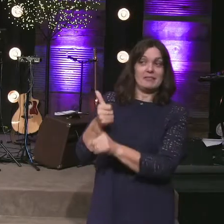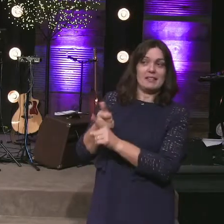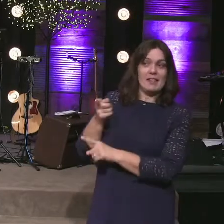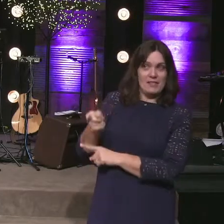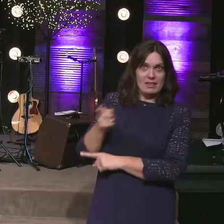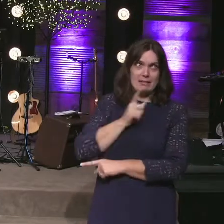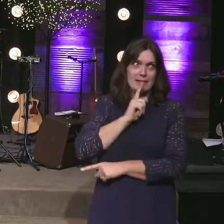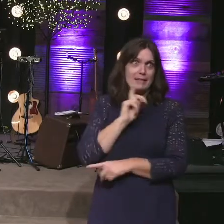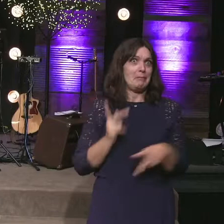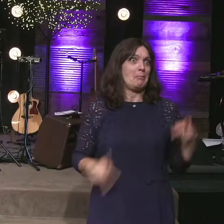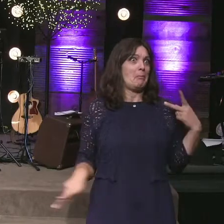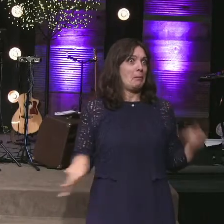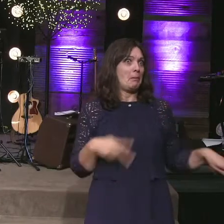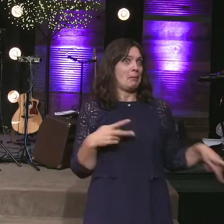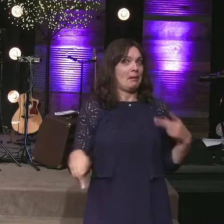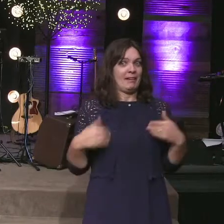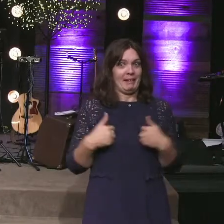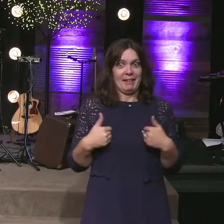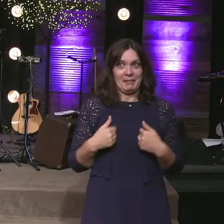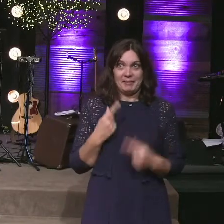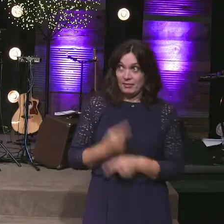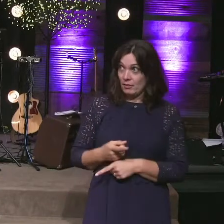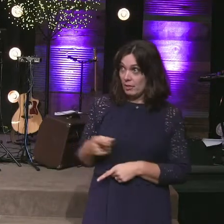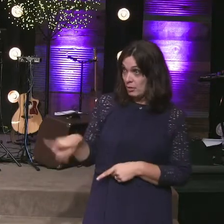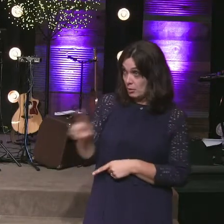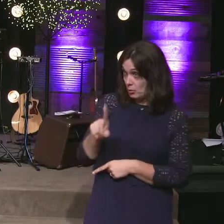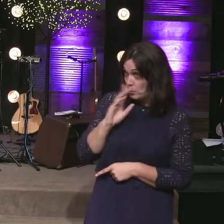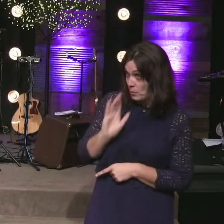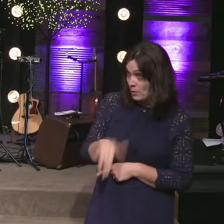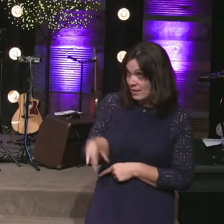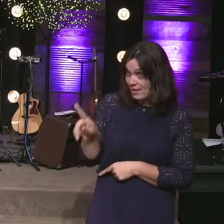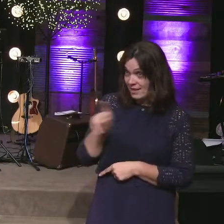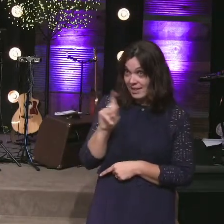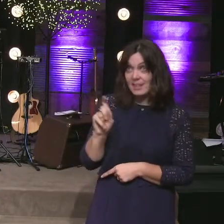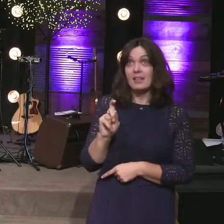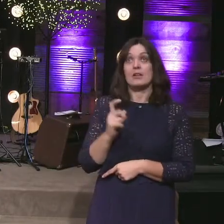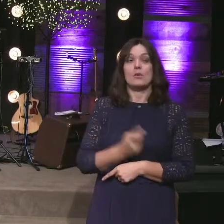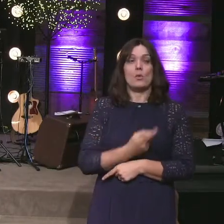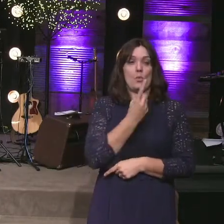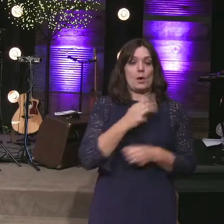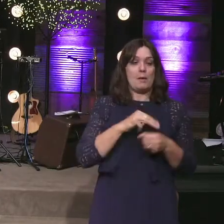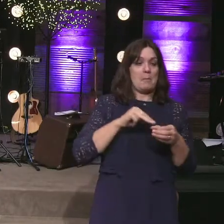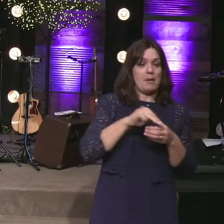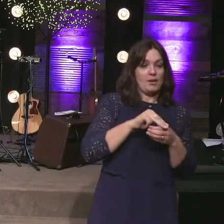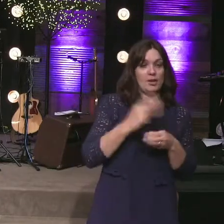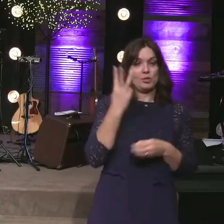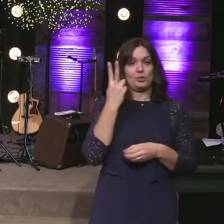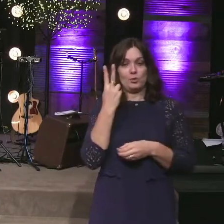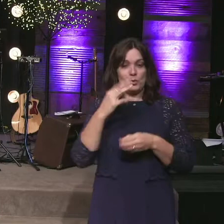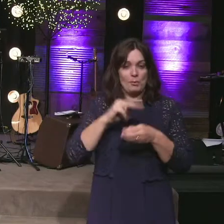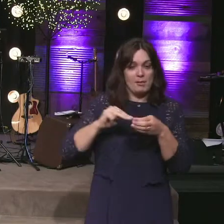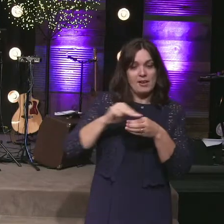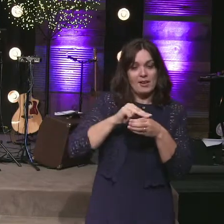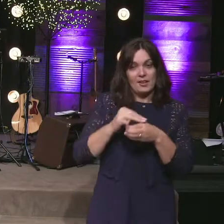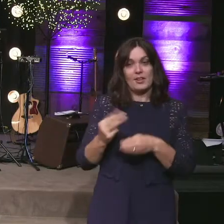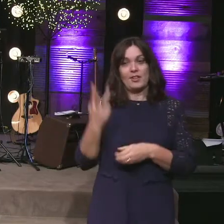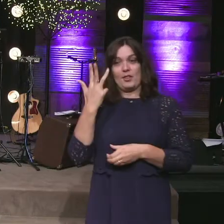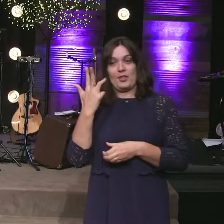party animal, isn't he? Did you know that? One margarita, two margarita, three margarita